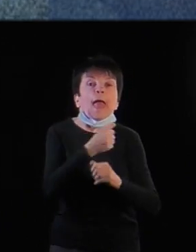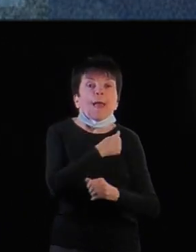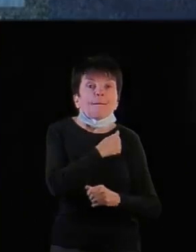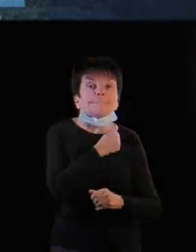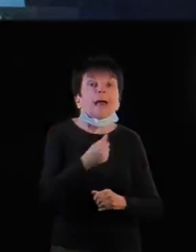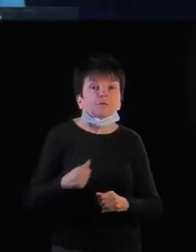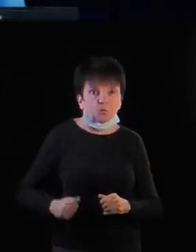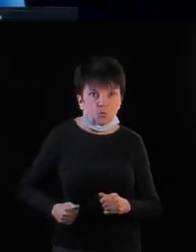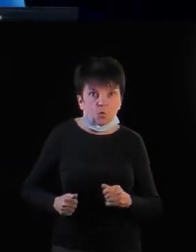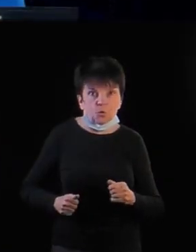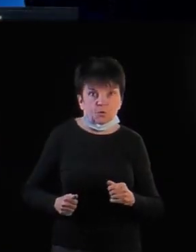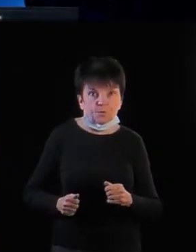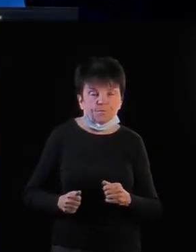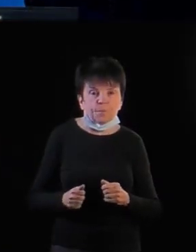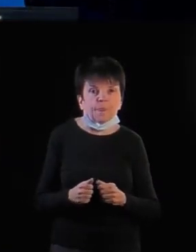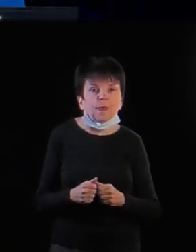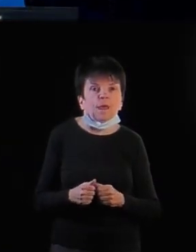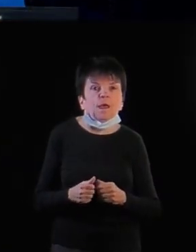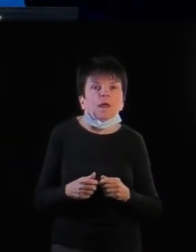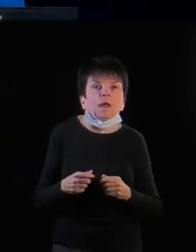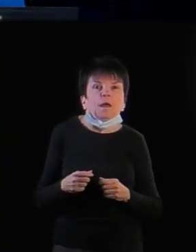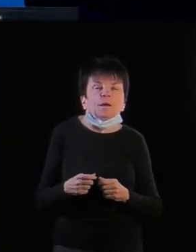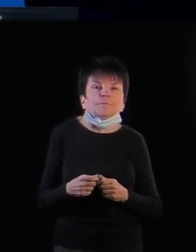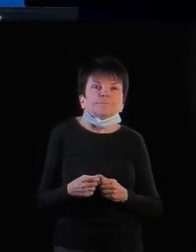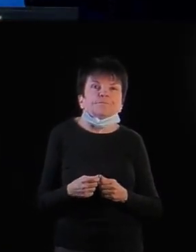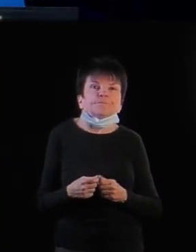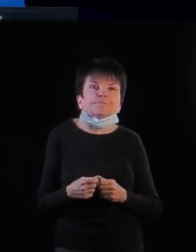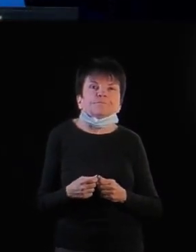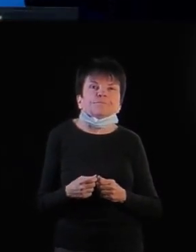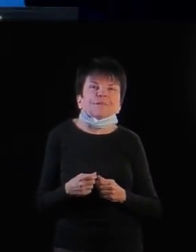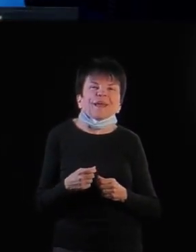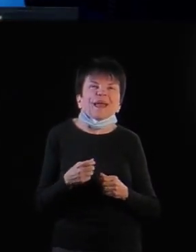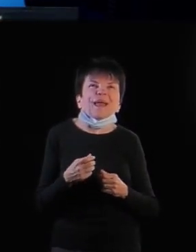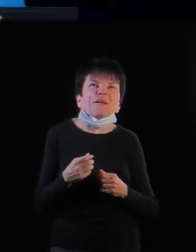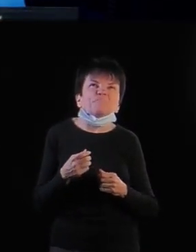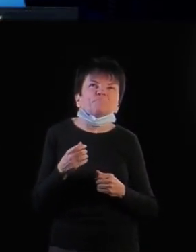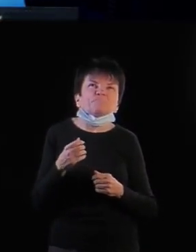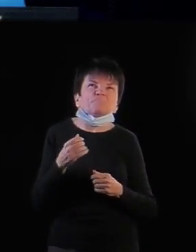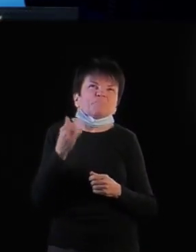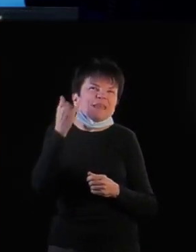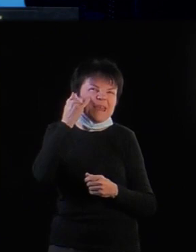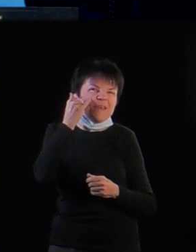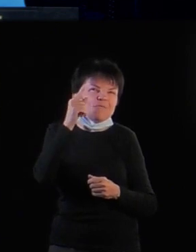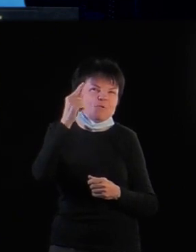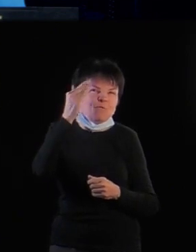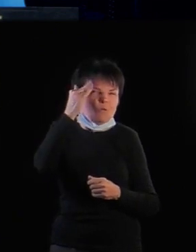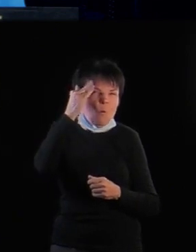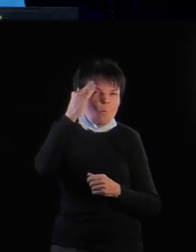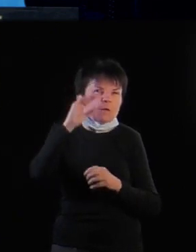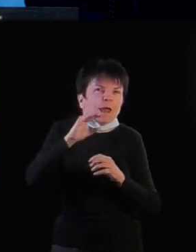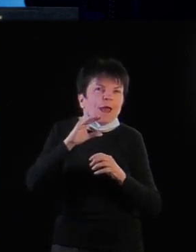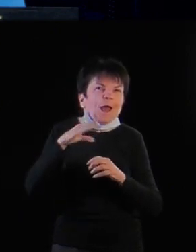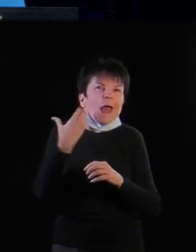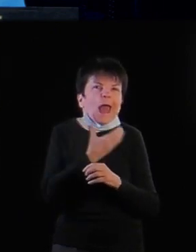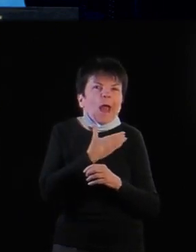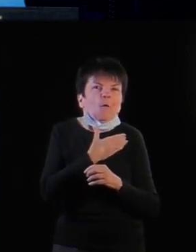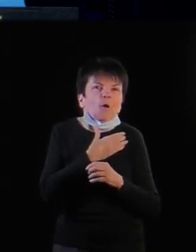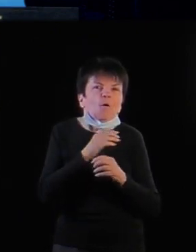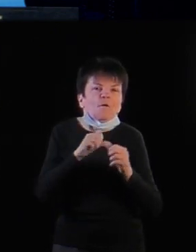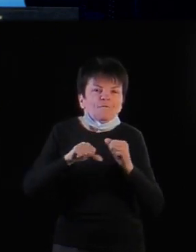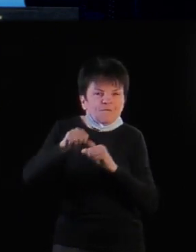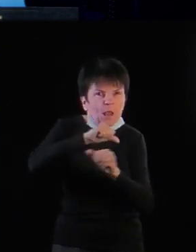You know, if you've been connected with our fellowship or our denomination for any period of time, you